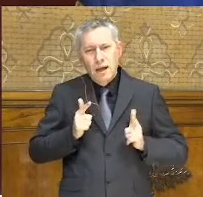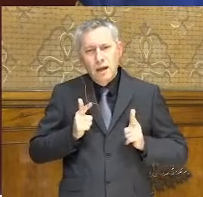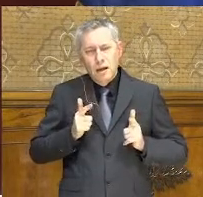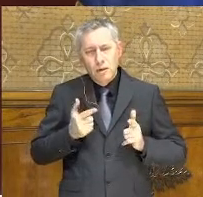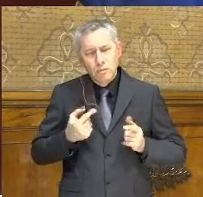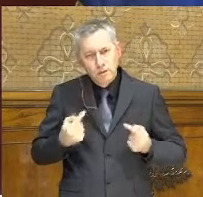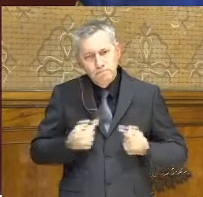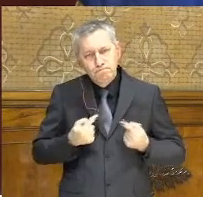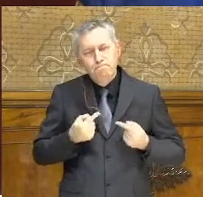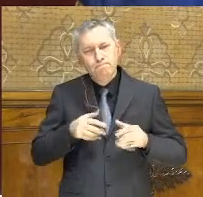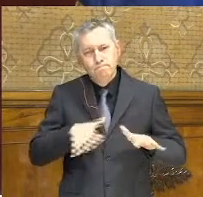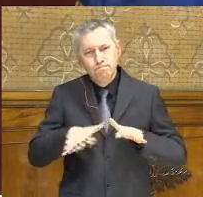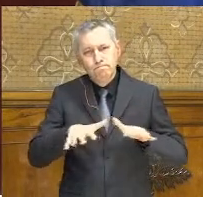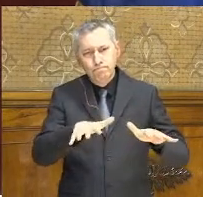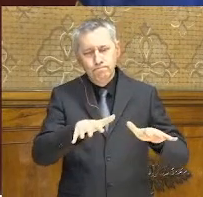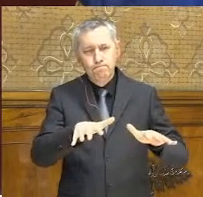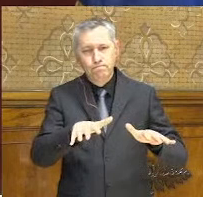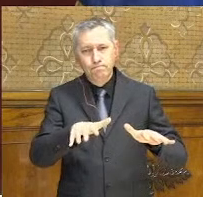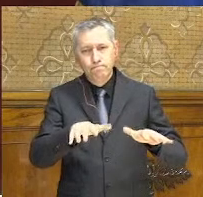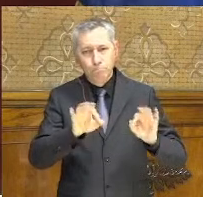the ontology of freedom.